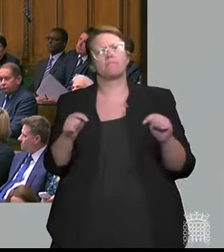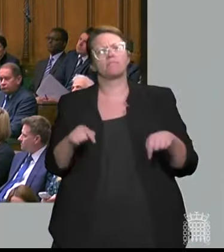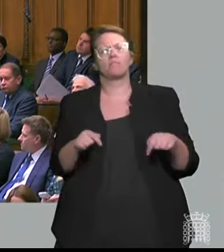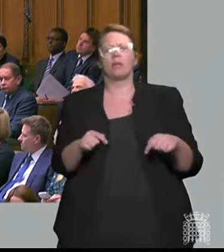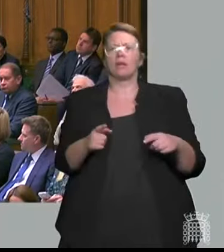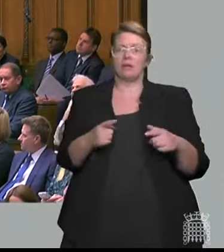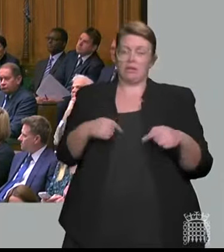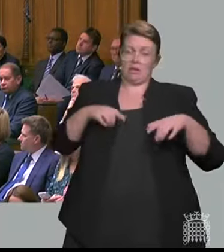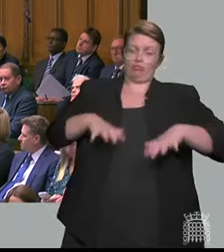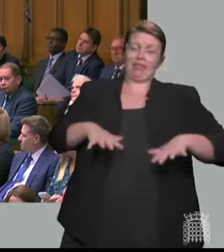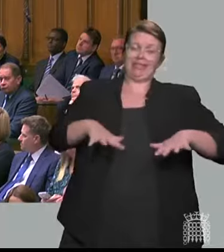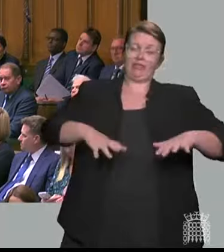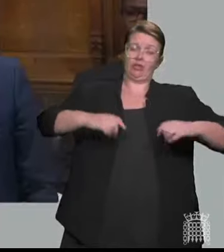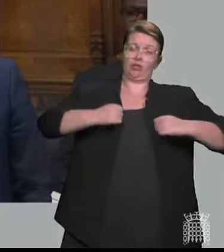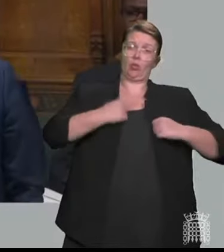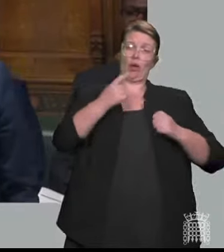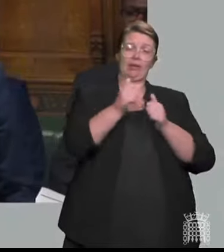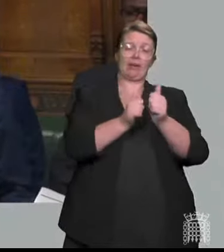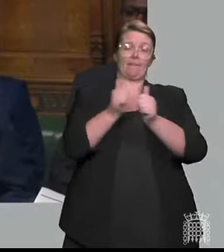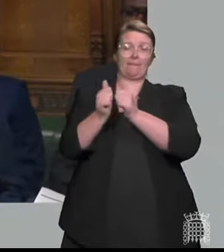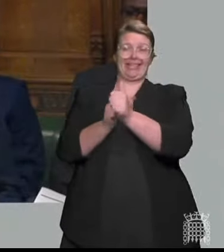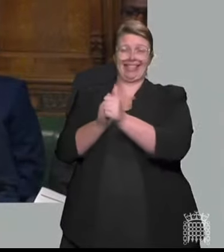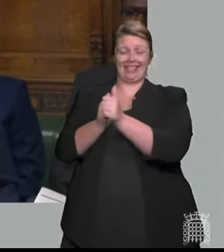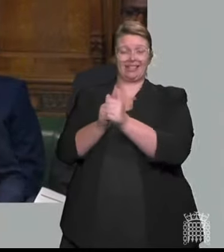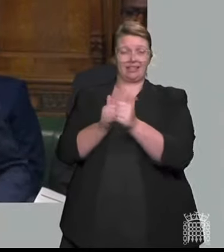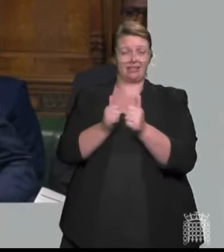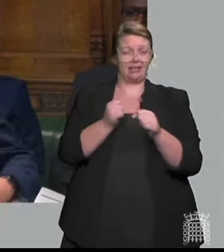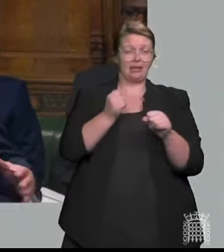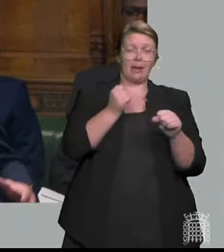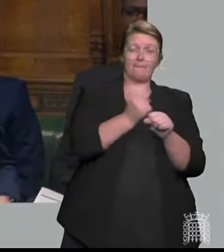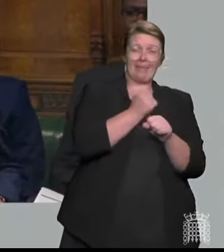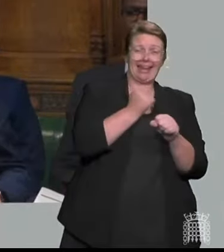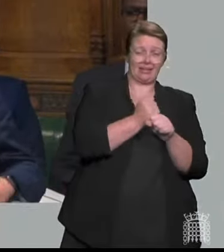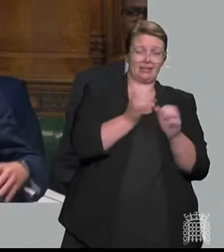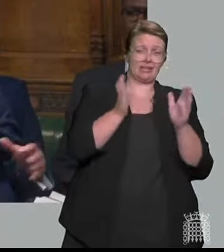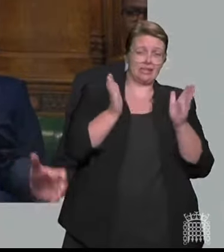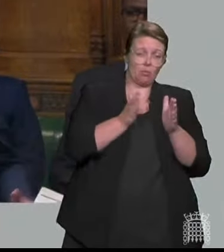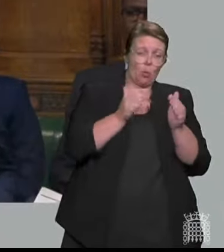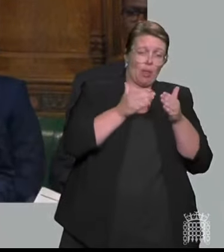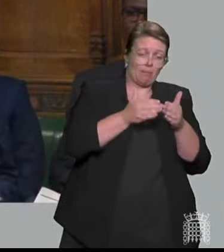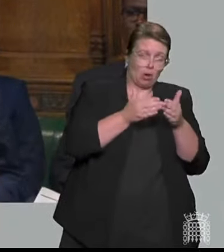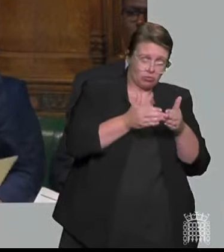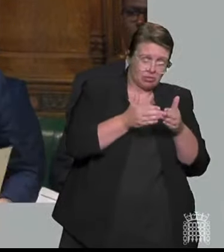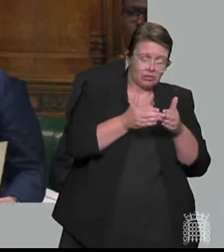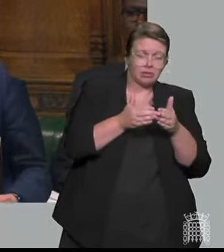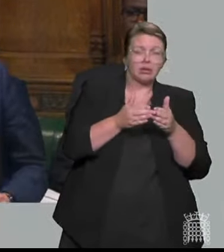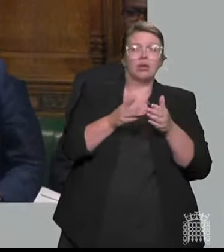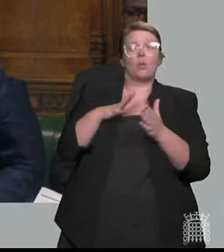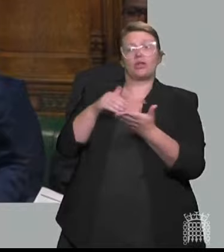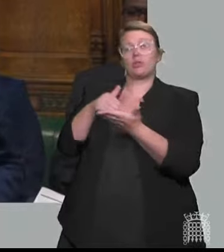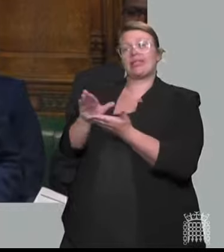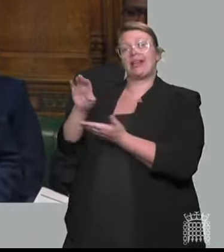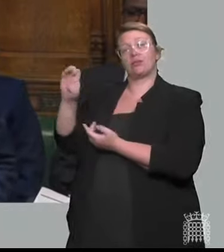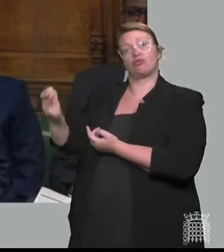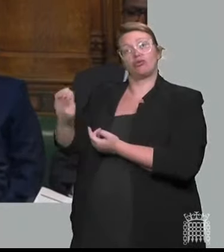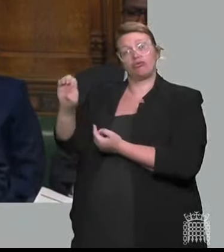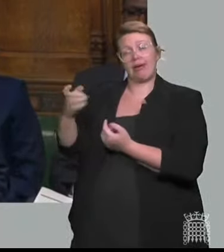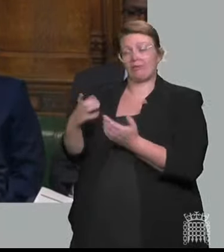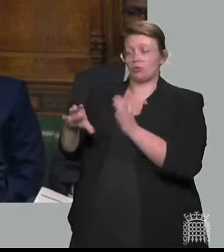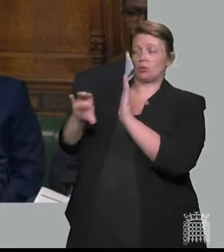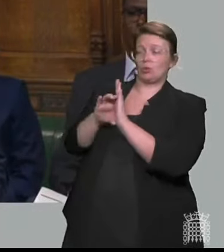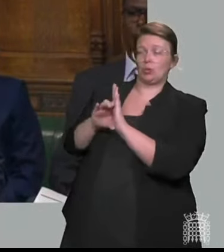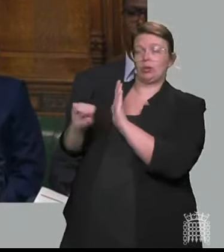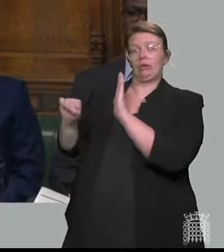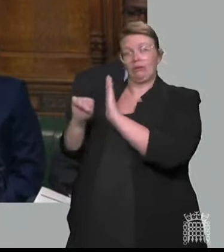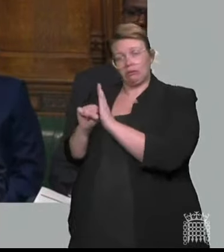dinghy manufacturer trying to sell into the EU market would have to apply the CE marking, customs codes and the potential of